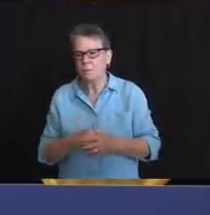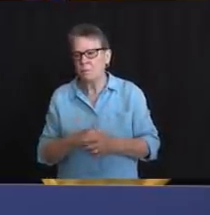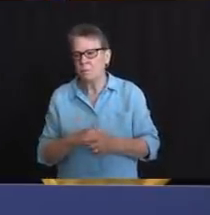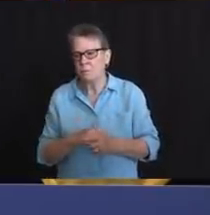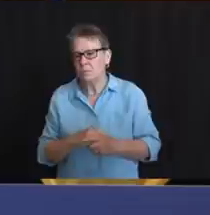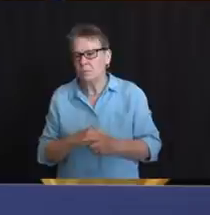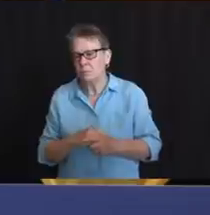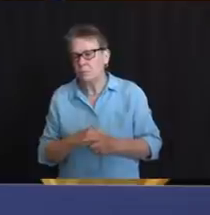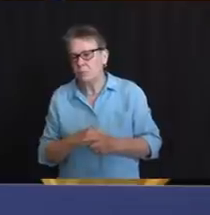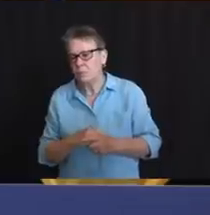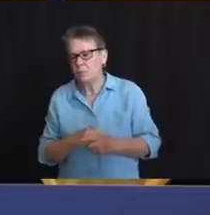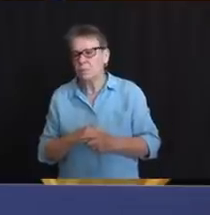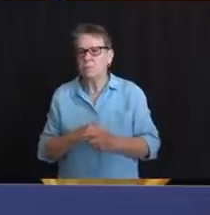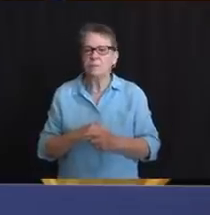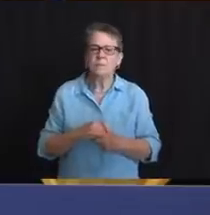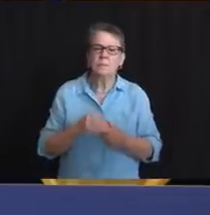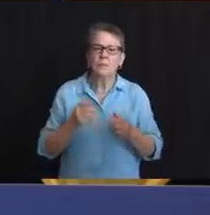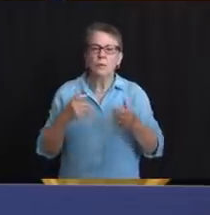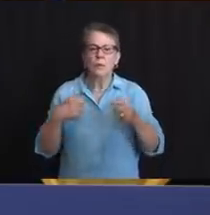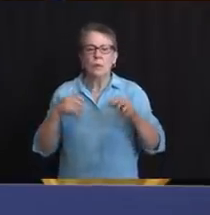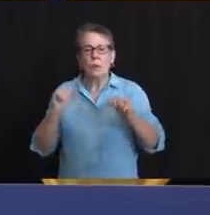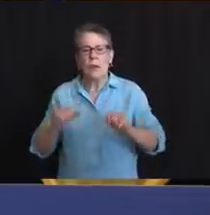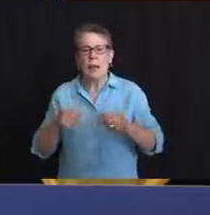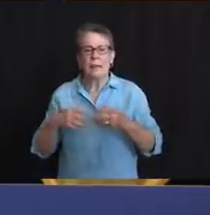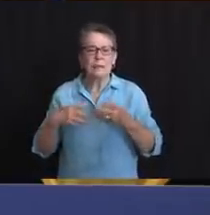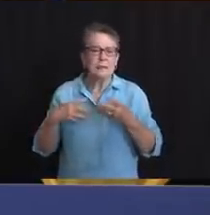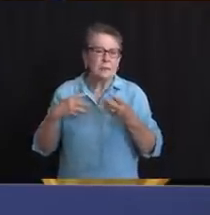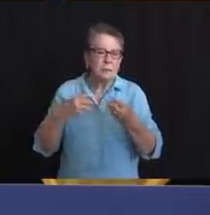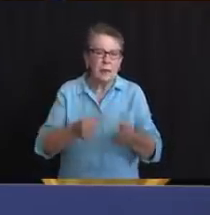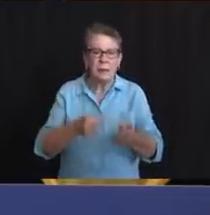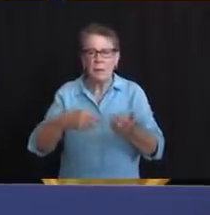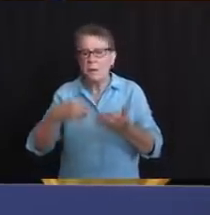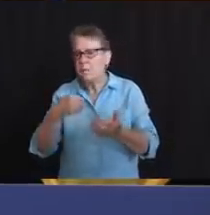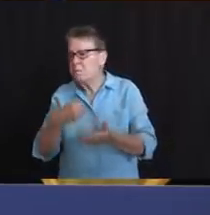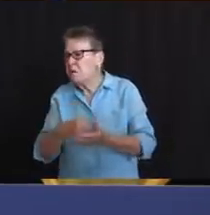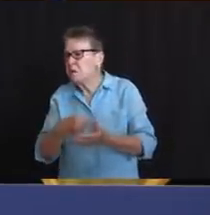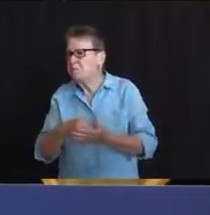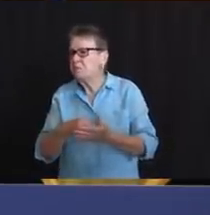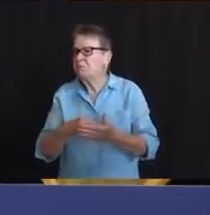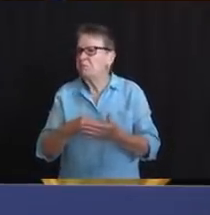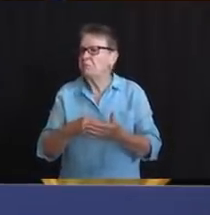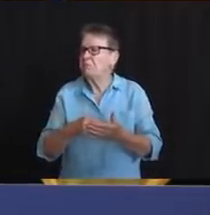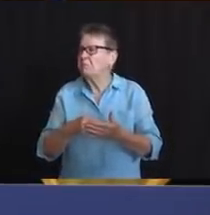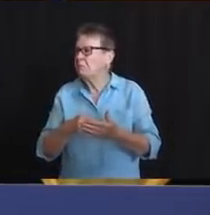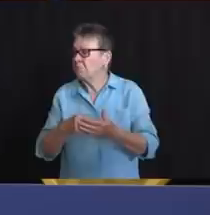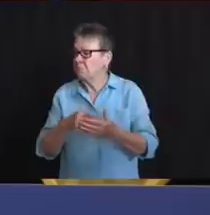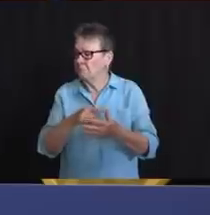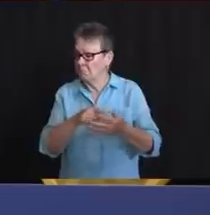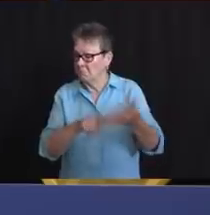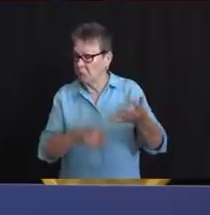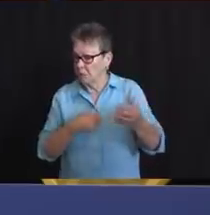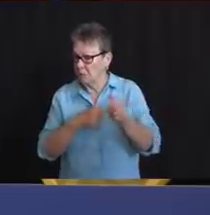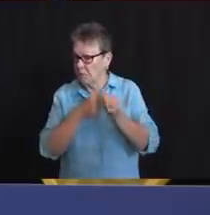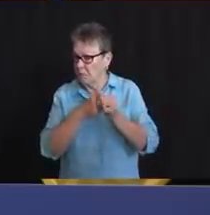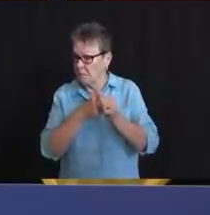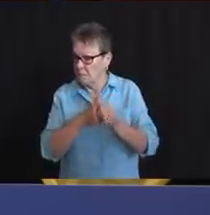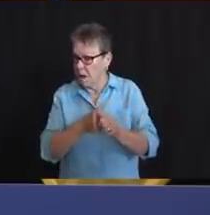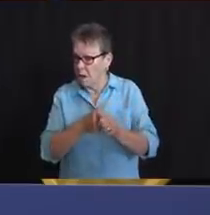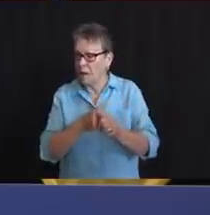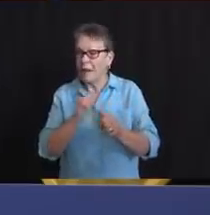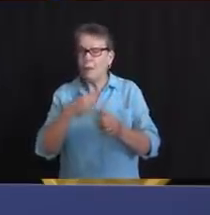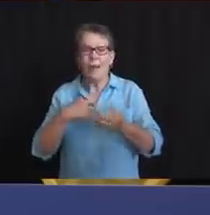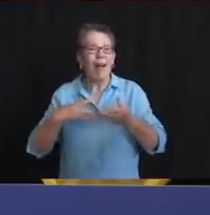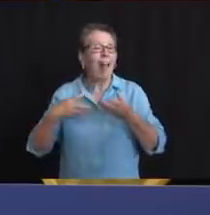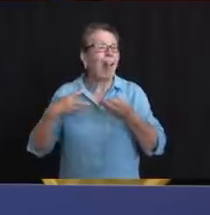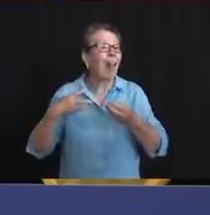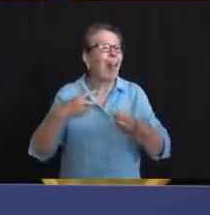assumed to be in part of the parameters, and then find out later on you would have to withdraw that, which we don't want to get into, obviously.